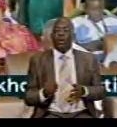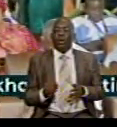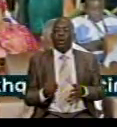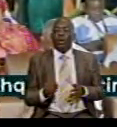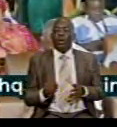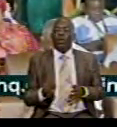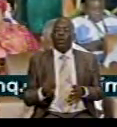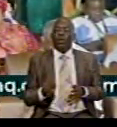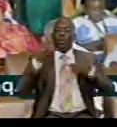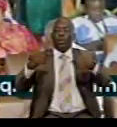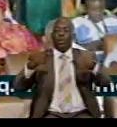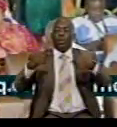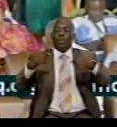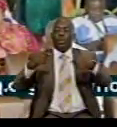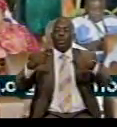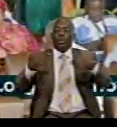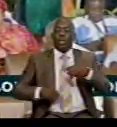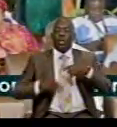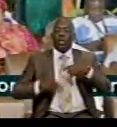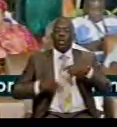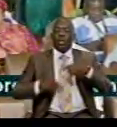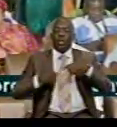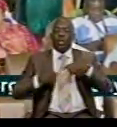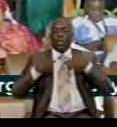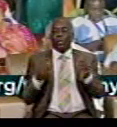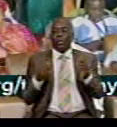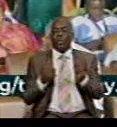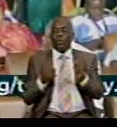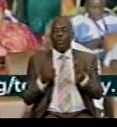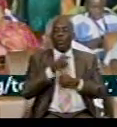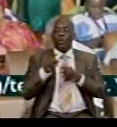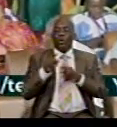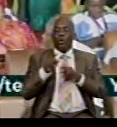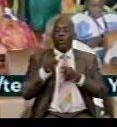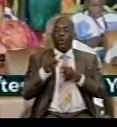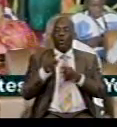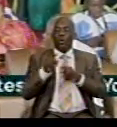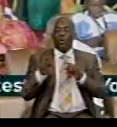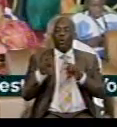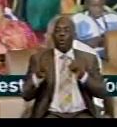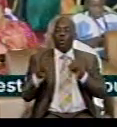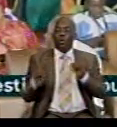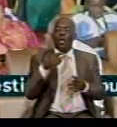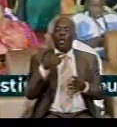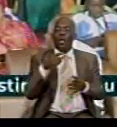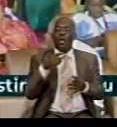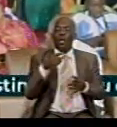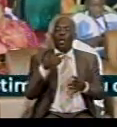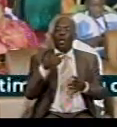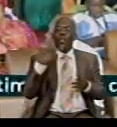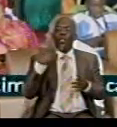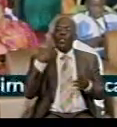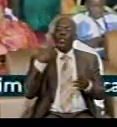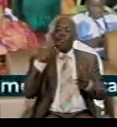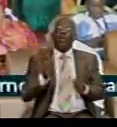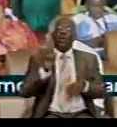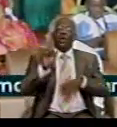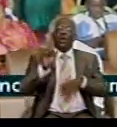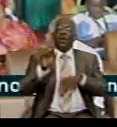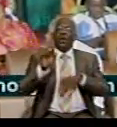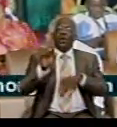argue that. Vous ne pouvez pas when somebody says, I can walk, you see him walking. Quand quelqu'un dit, je peux marcher, vous le voyez marcher. Yes.